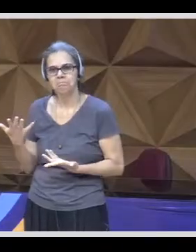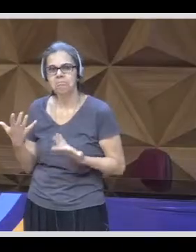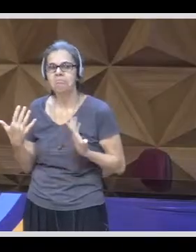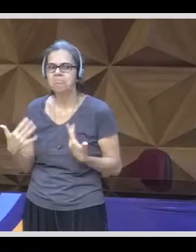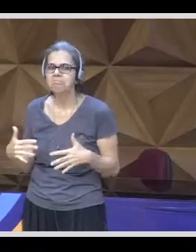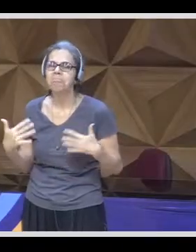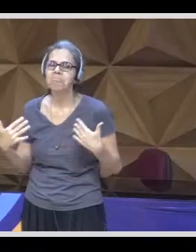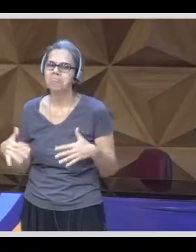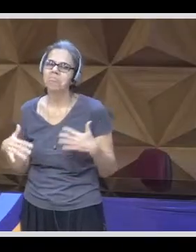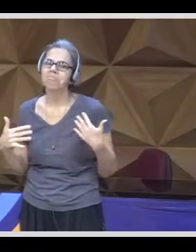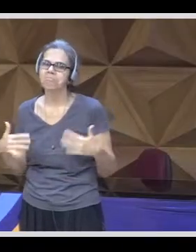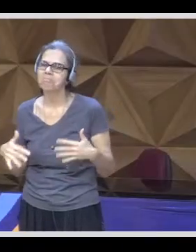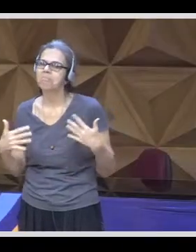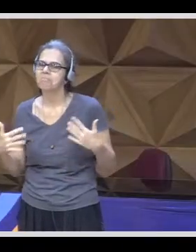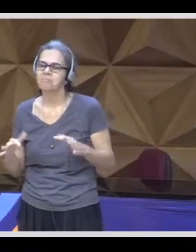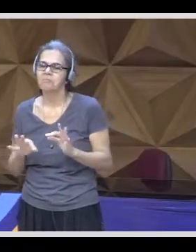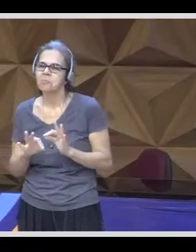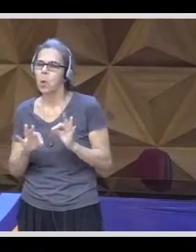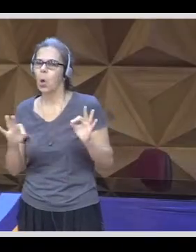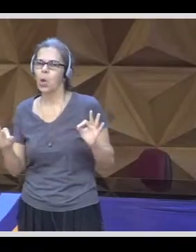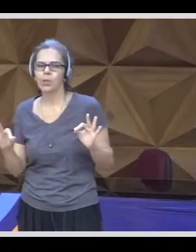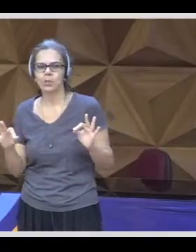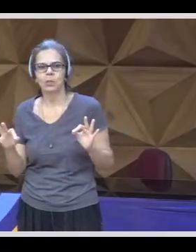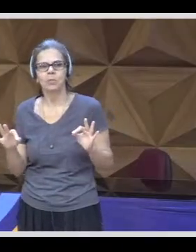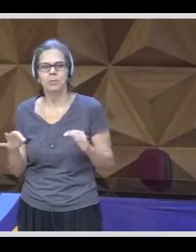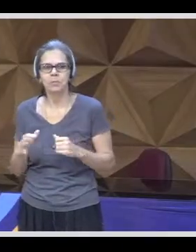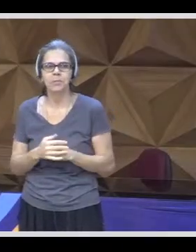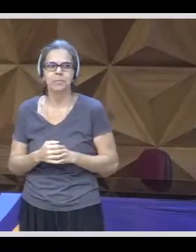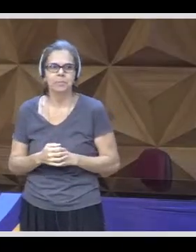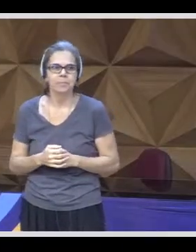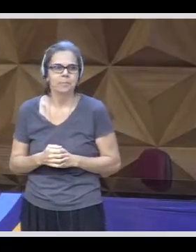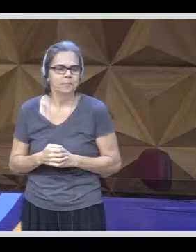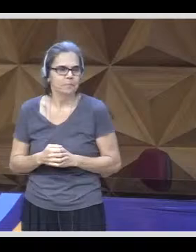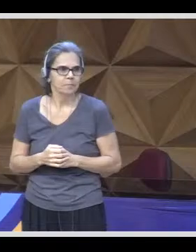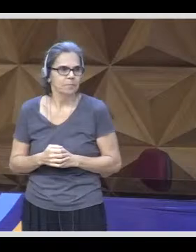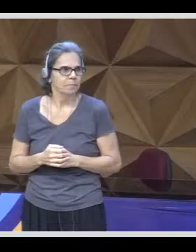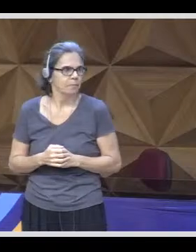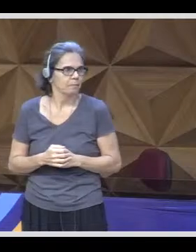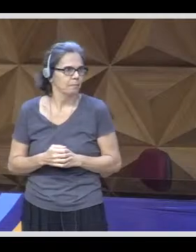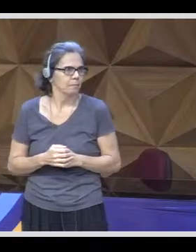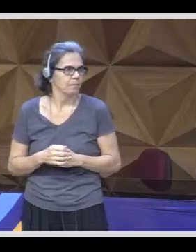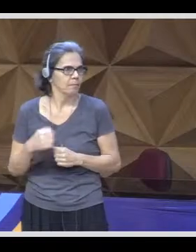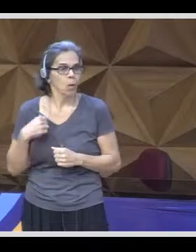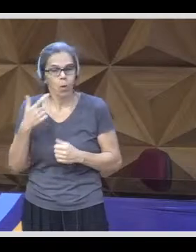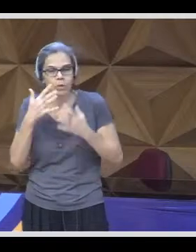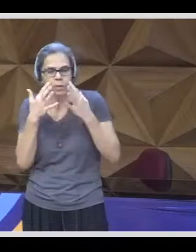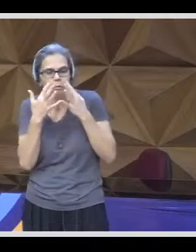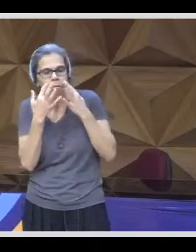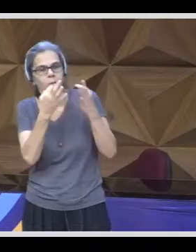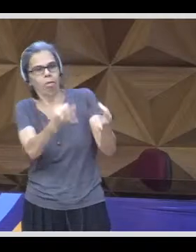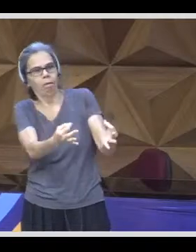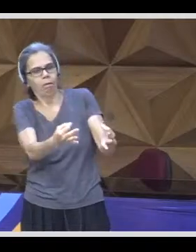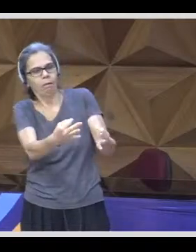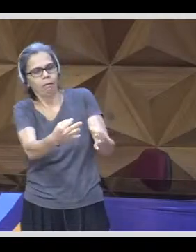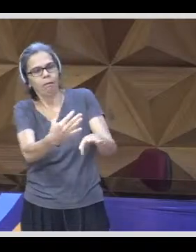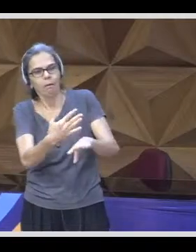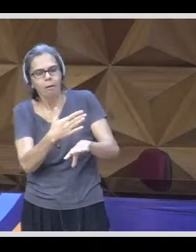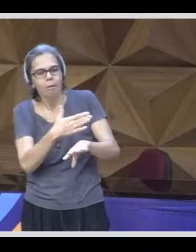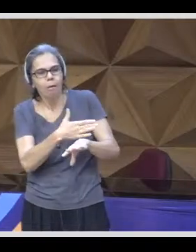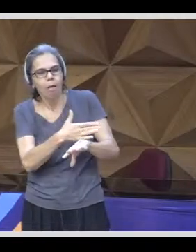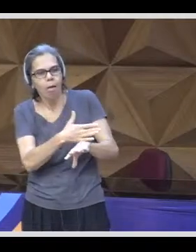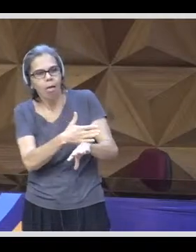hear. It was very appreciated. You keep my attention from in the yeah,